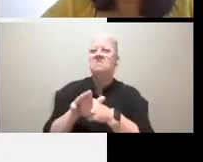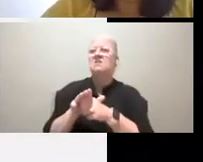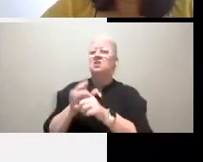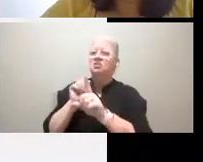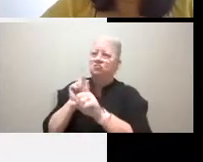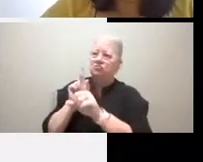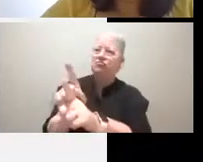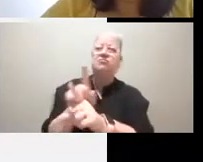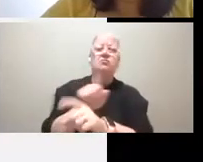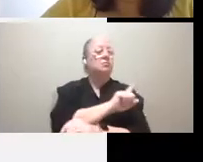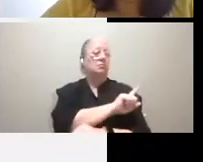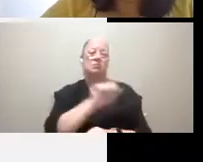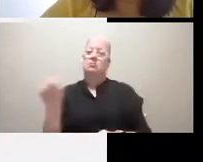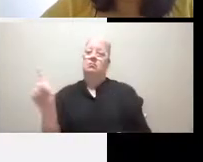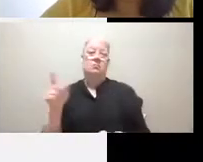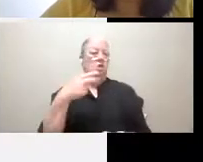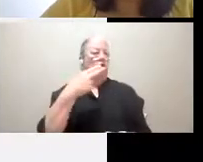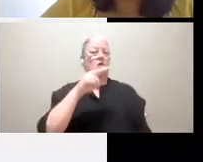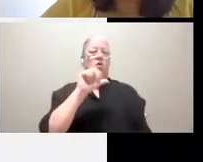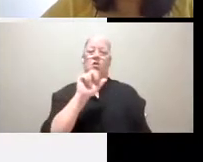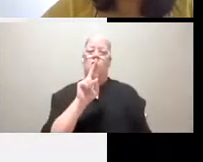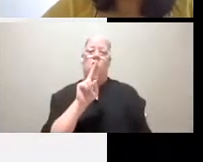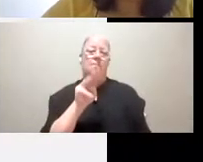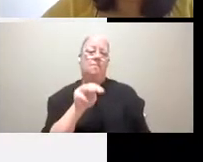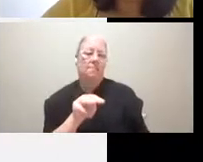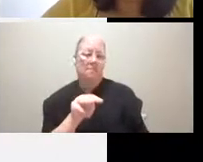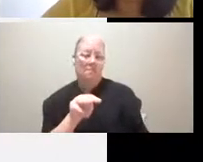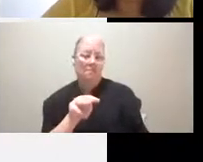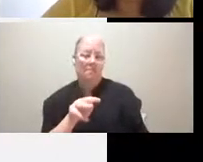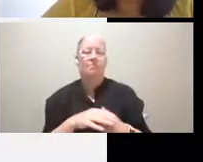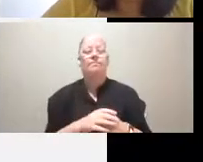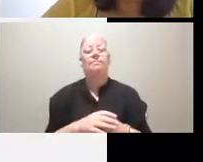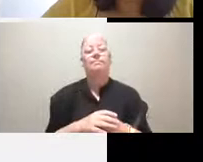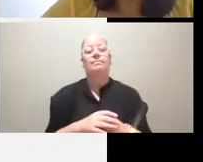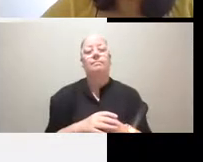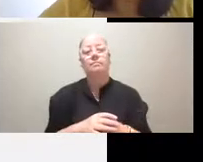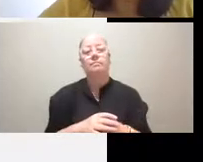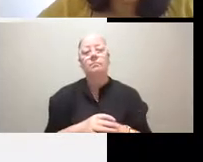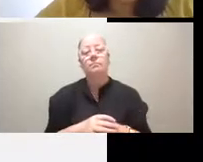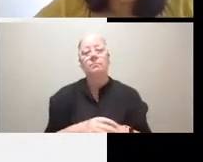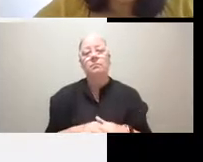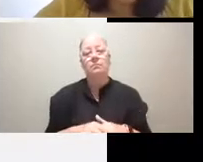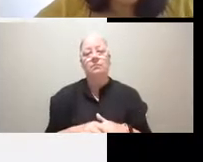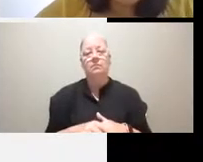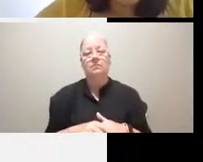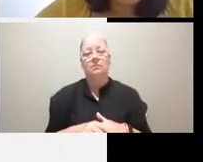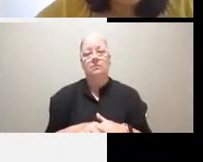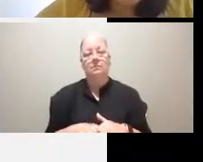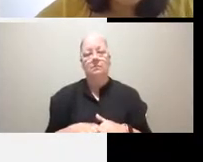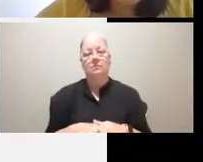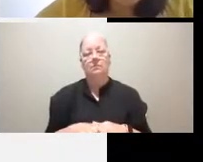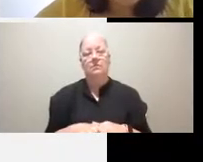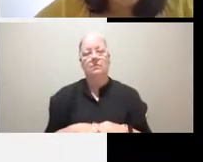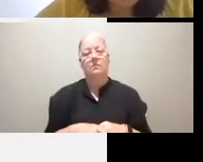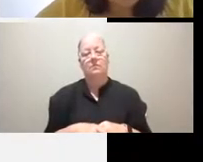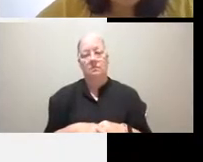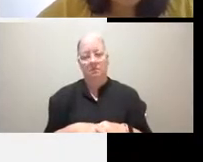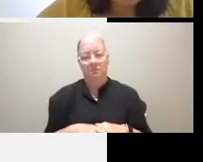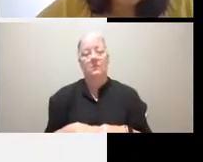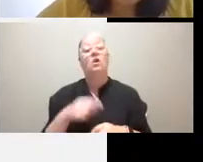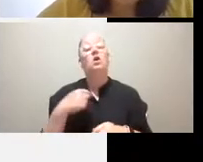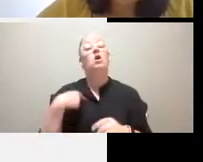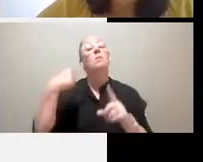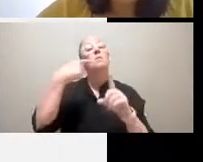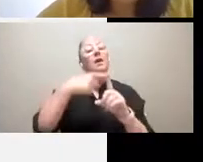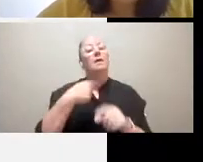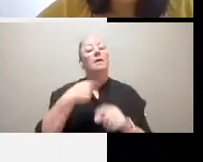understanding safeguarding concerns and issues. and also to uphold dignity, respect, and